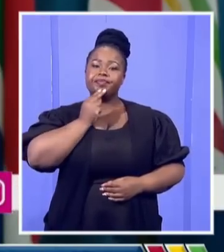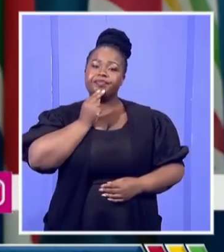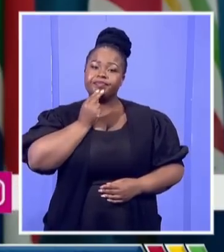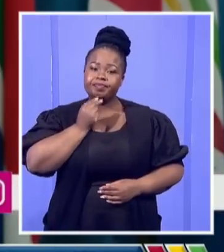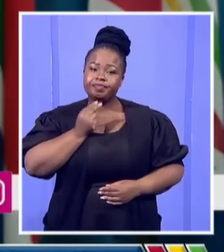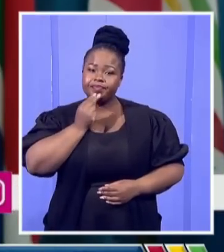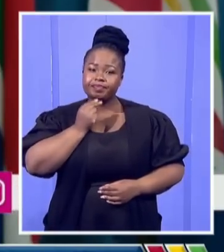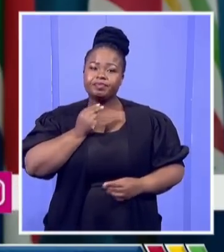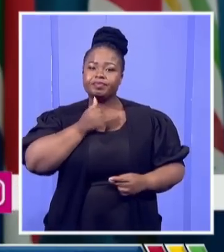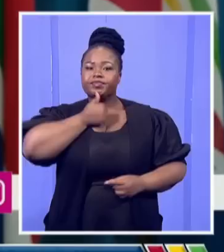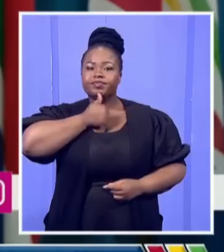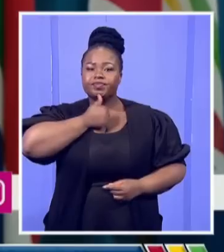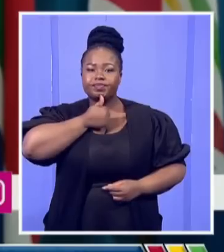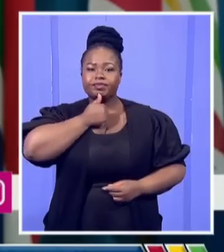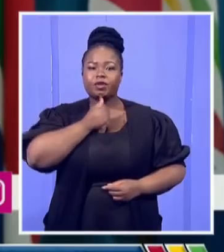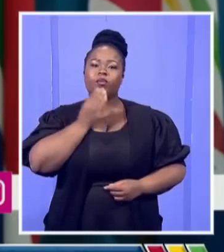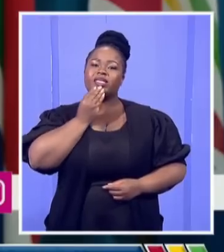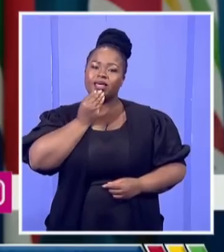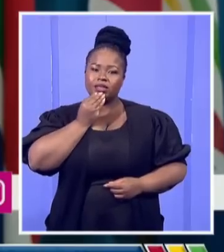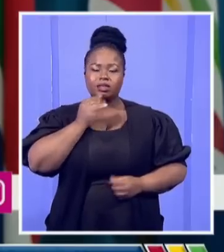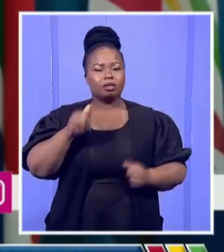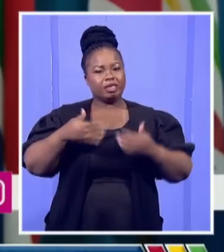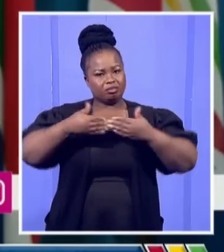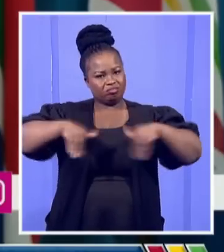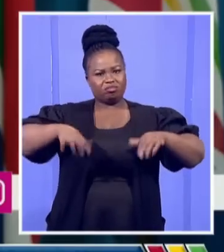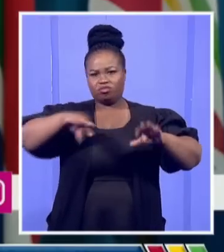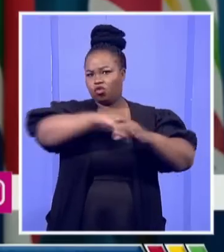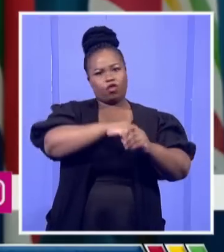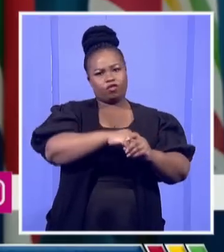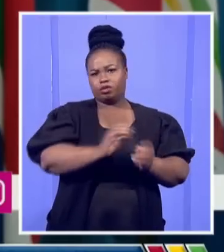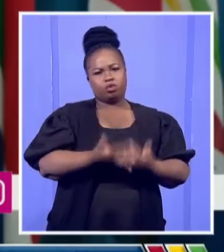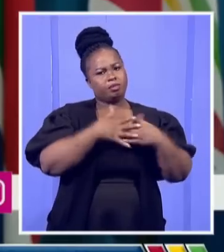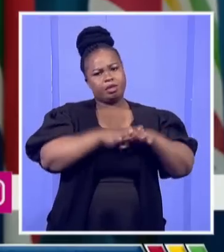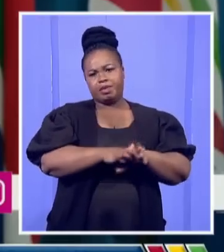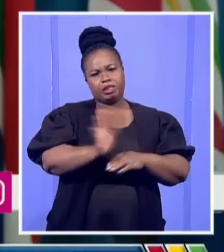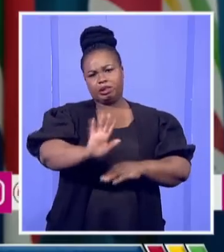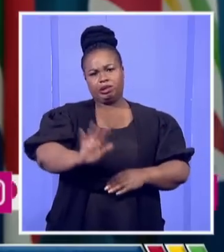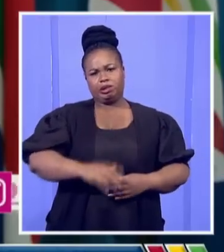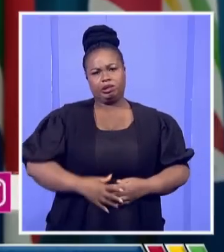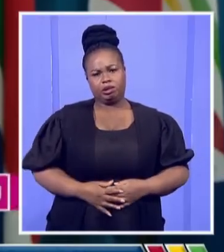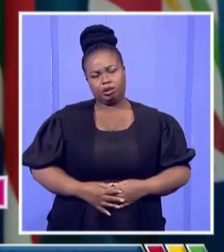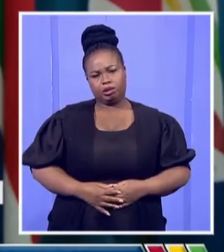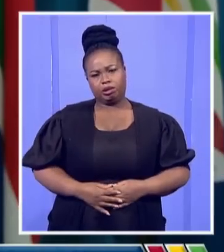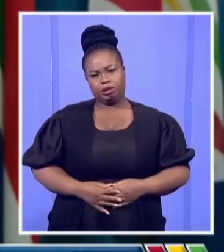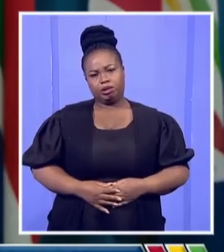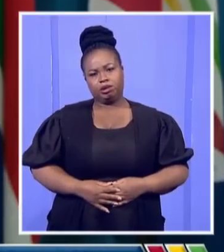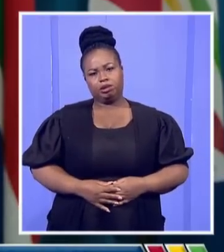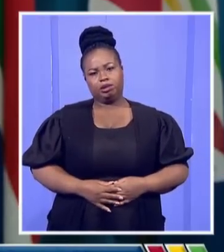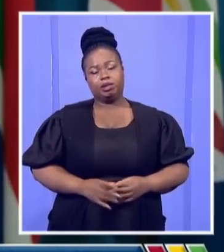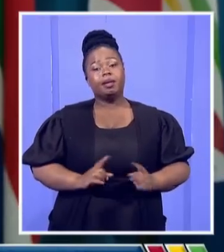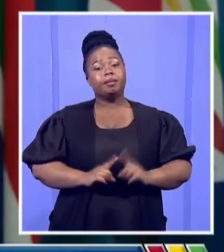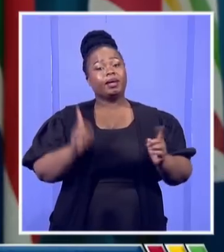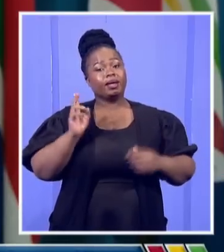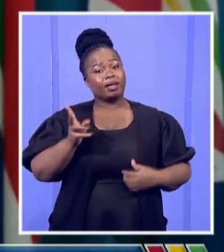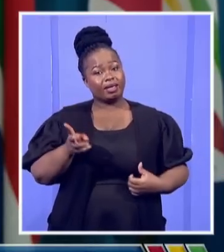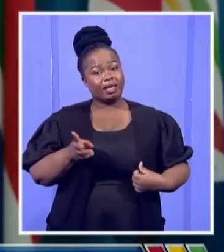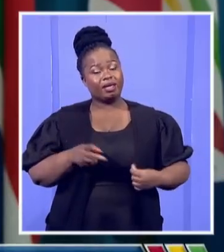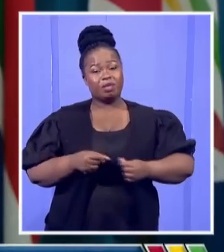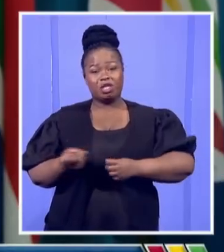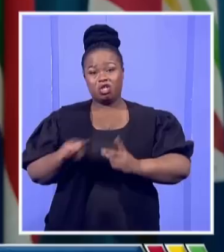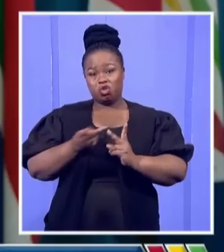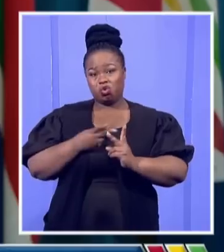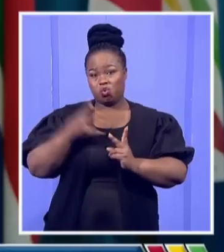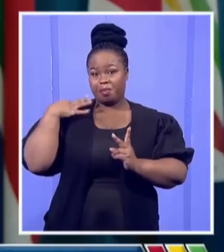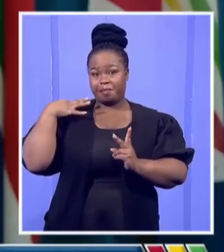Gordhan should be kept as far away from its implementation as possible. But not only these two